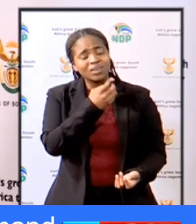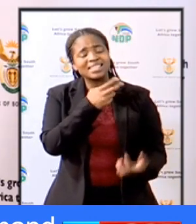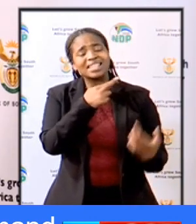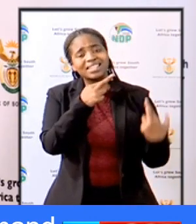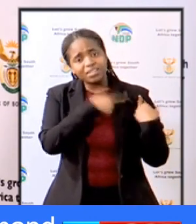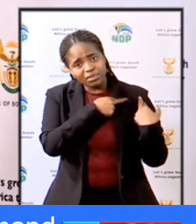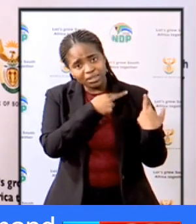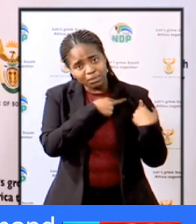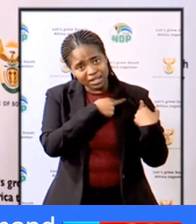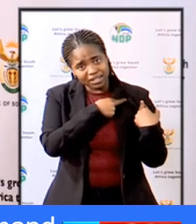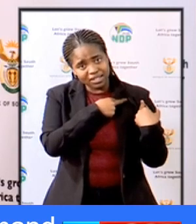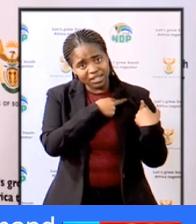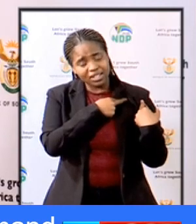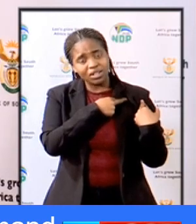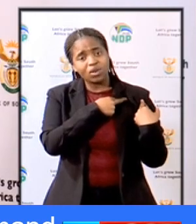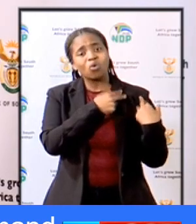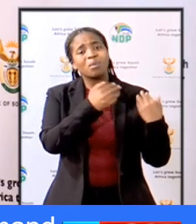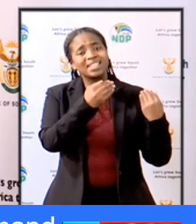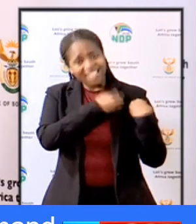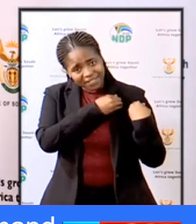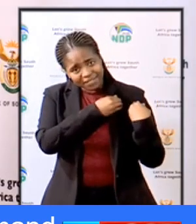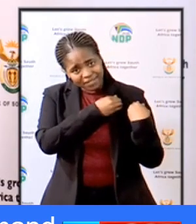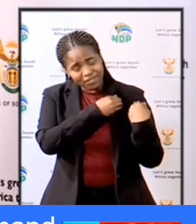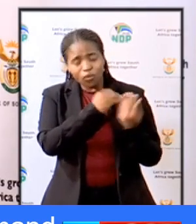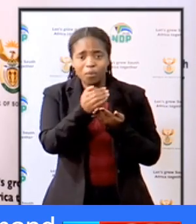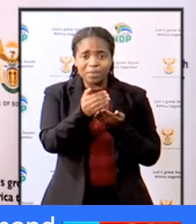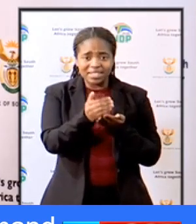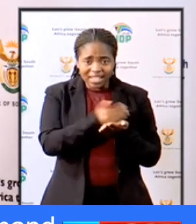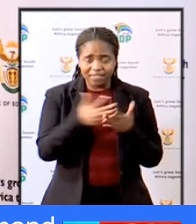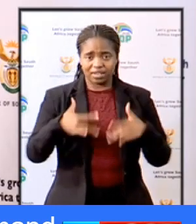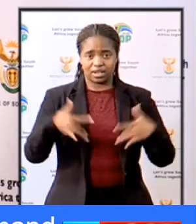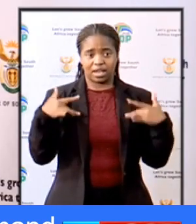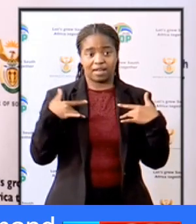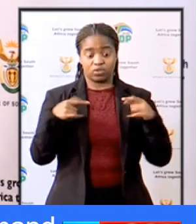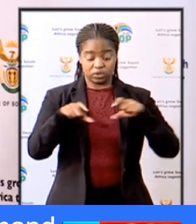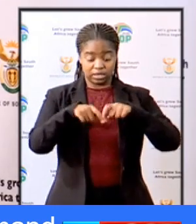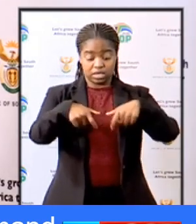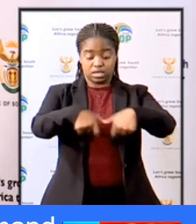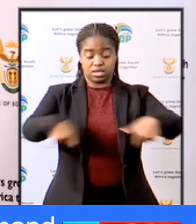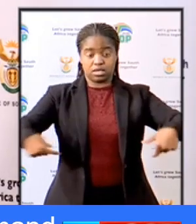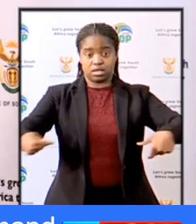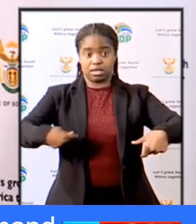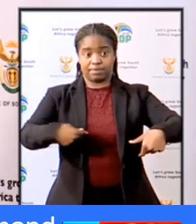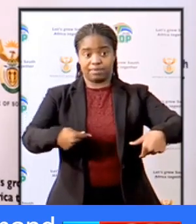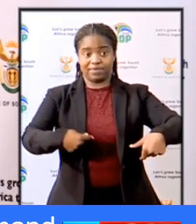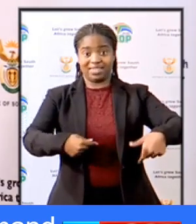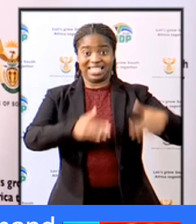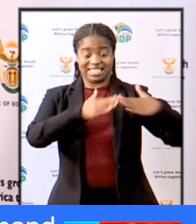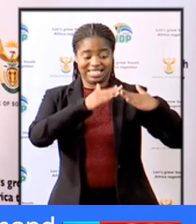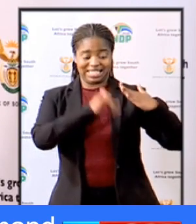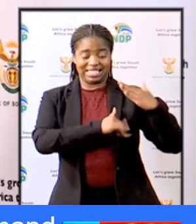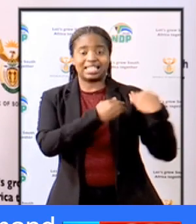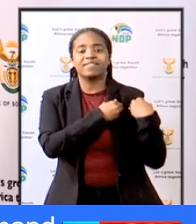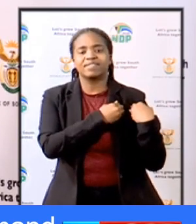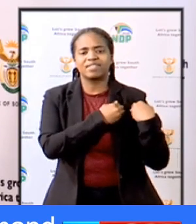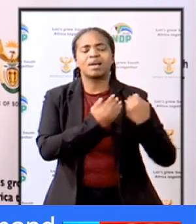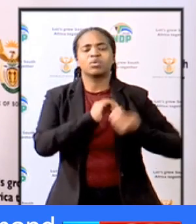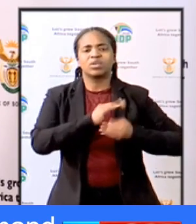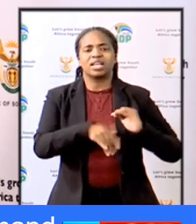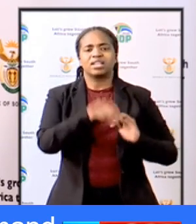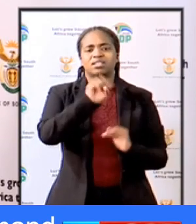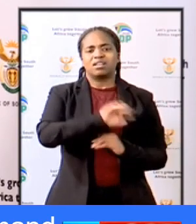responsibility to stay safe, as our slogan says, and protect South